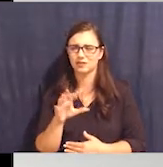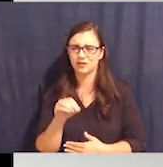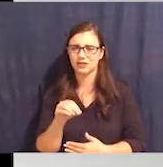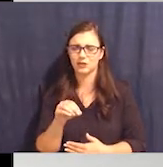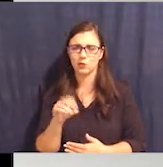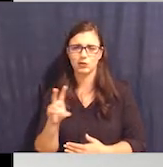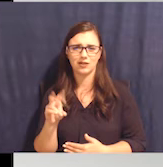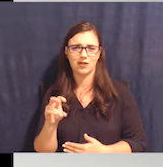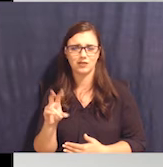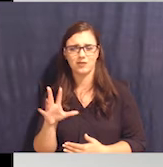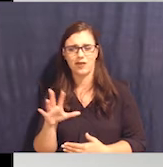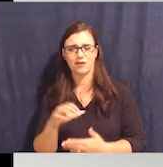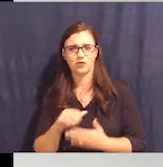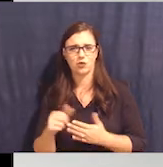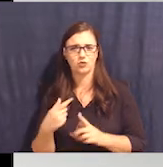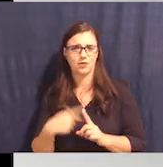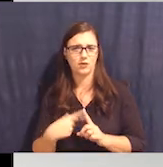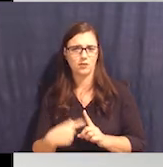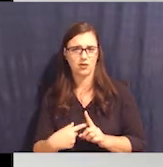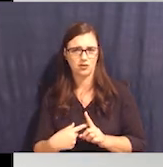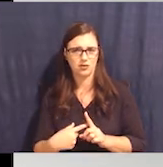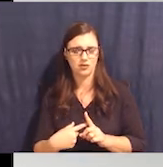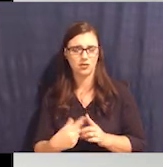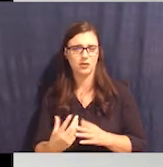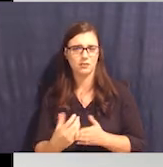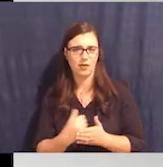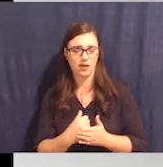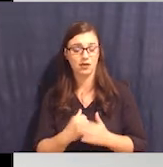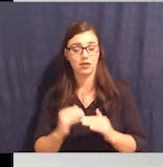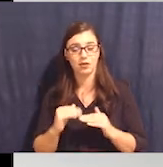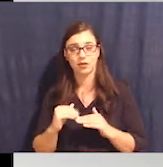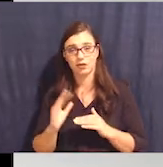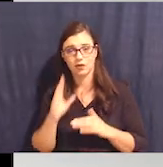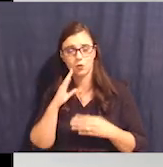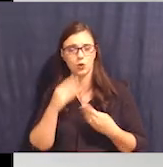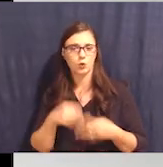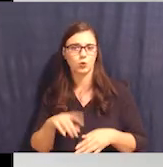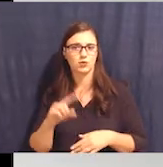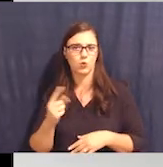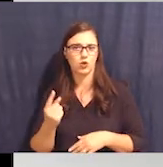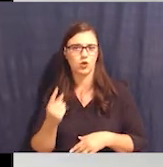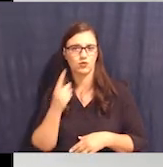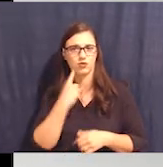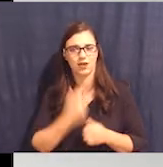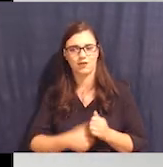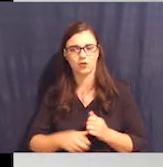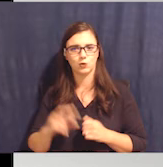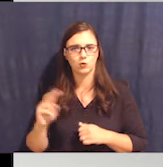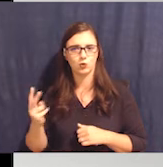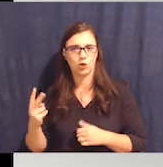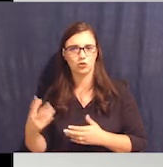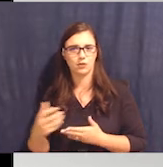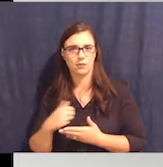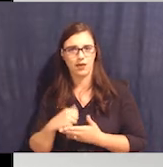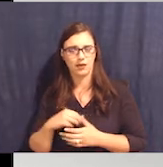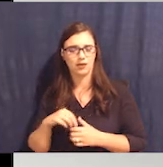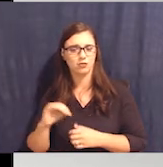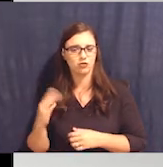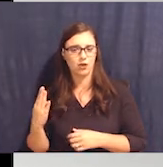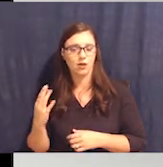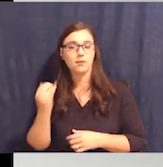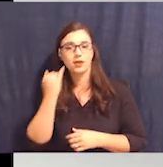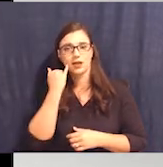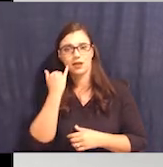like $50 or $75 a month. And then up above that, they lose $1 for every $2 they make